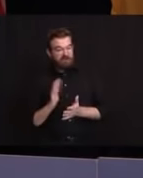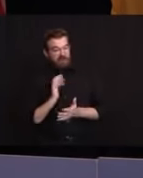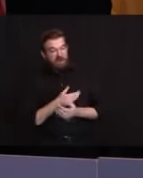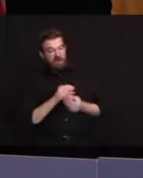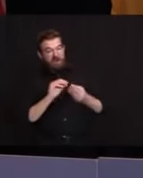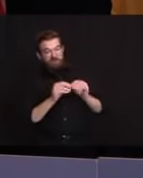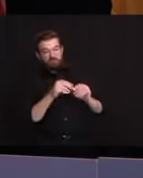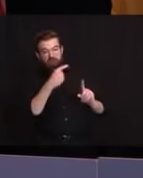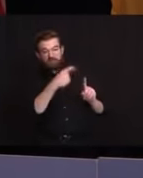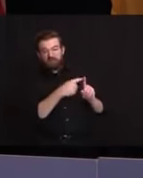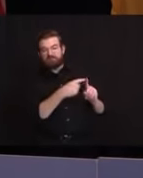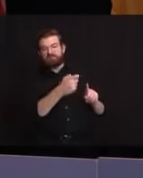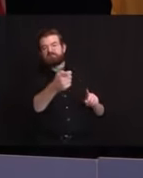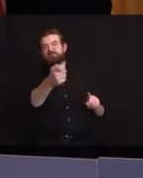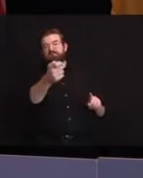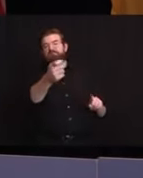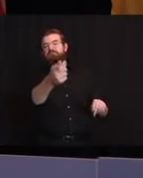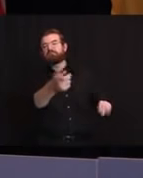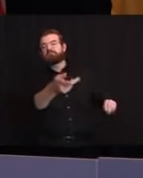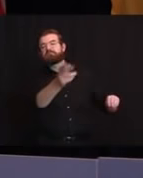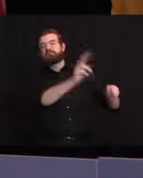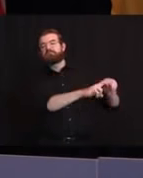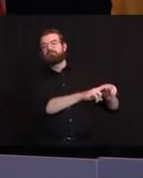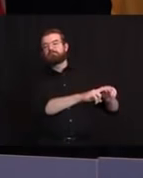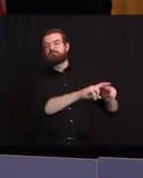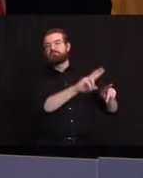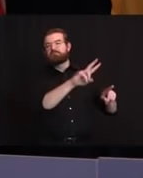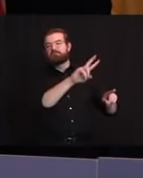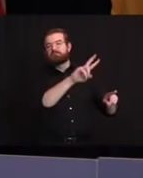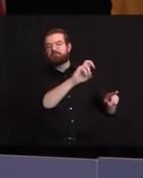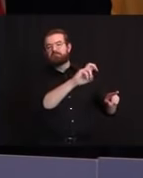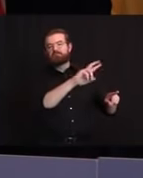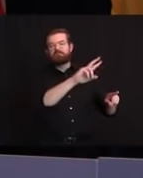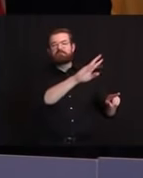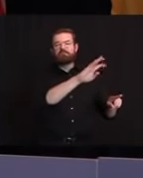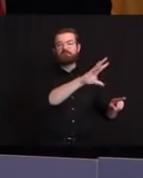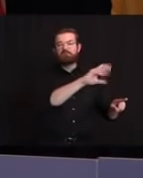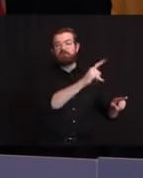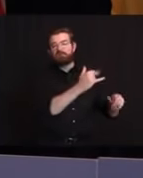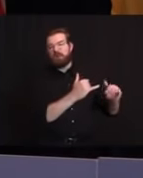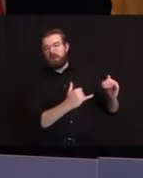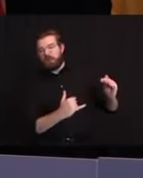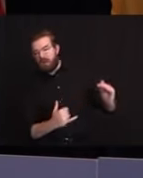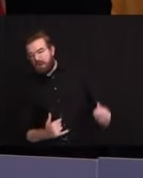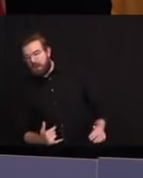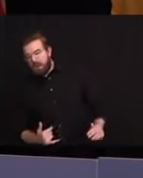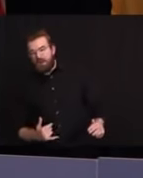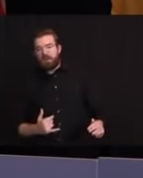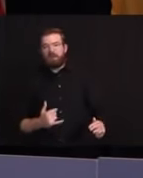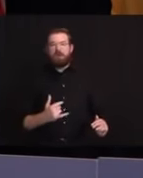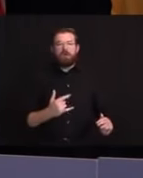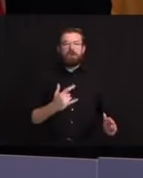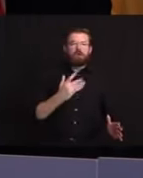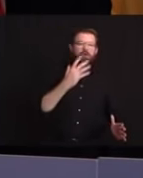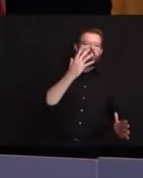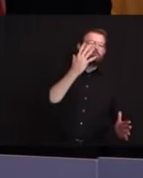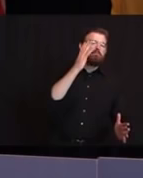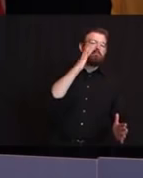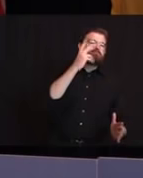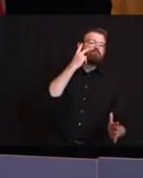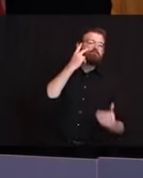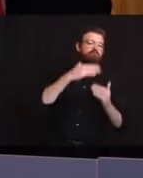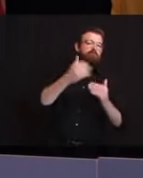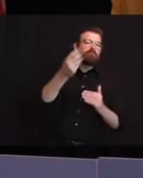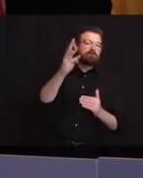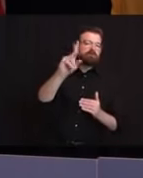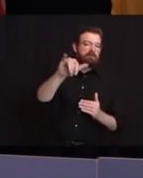days, but we'll see that, of course, when it comes to it. As far as the question related to deaths, the first